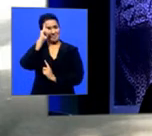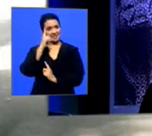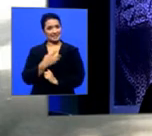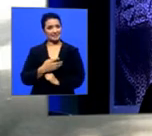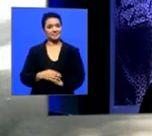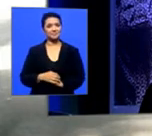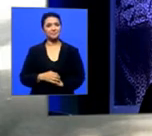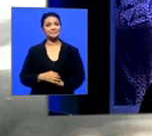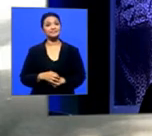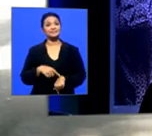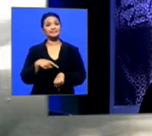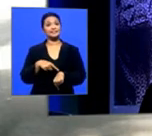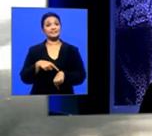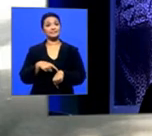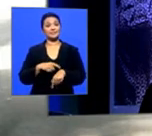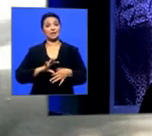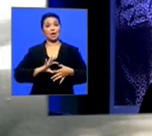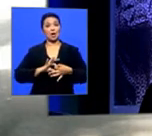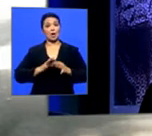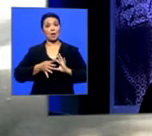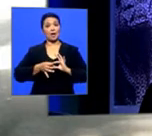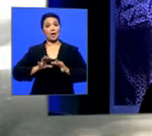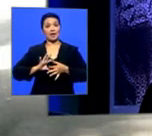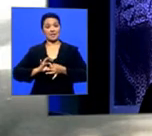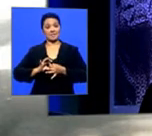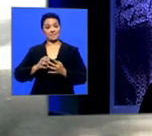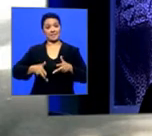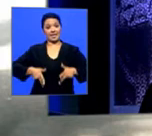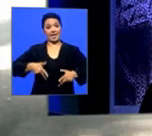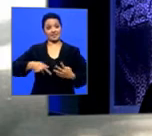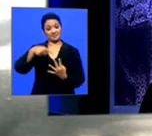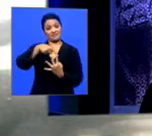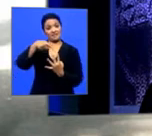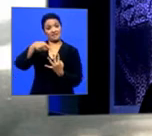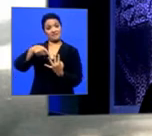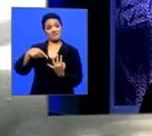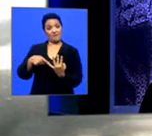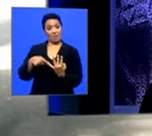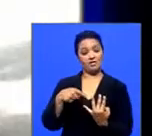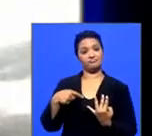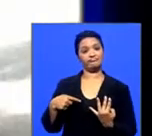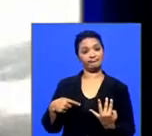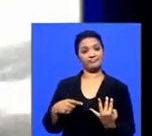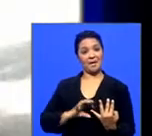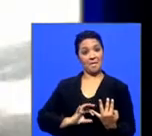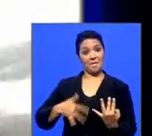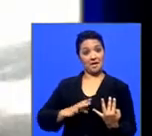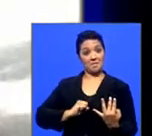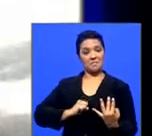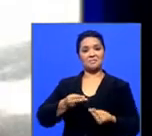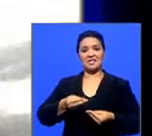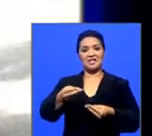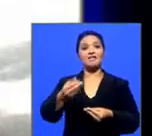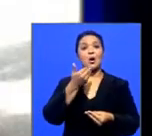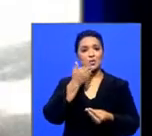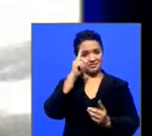She mentioned it when the Olympic athletes of 2000 actually dedicated their medals to Nelson Mandela. Let's just take a